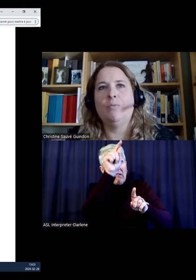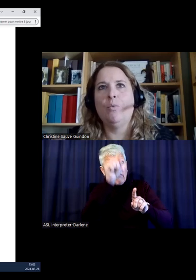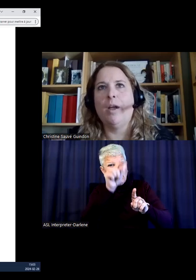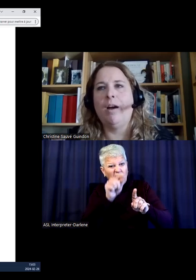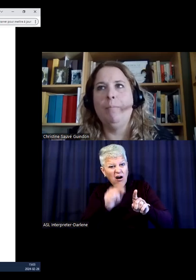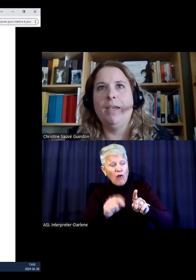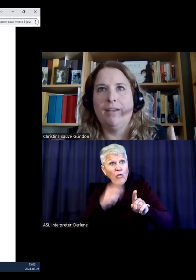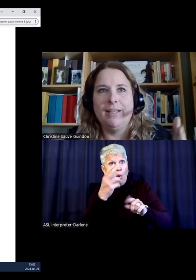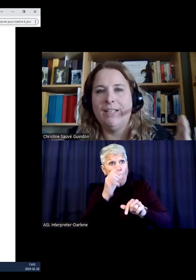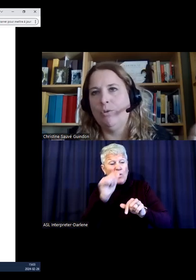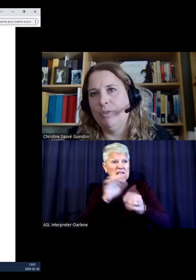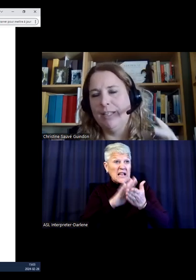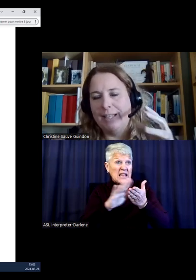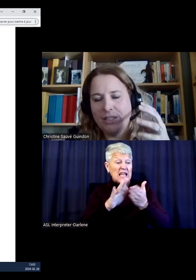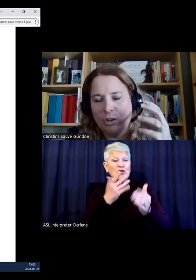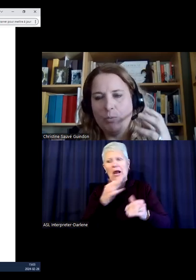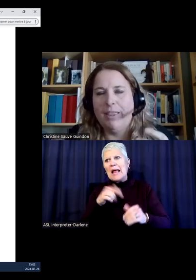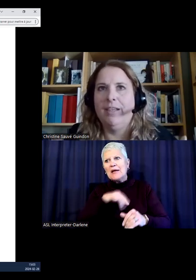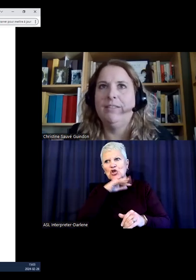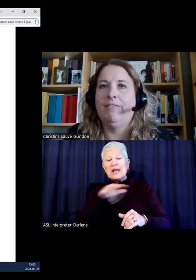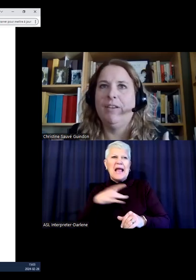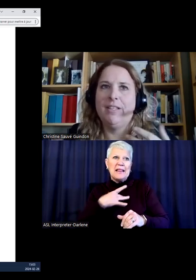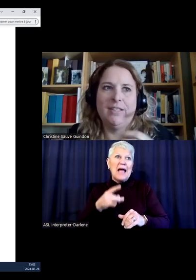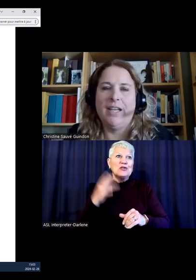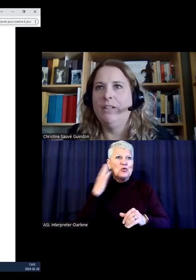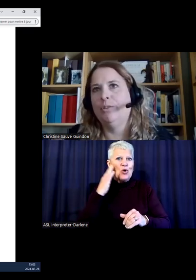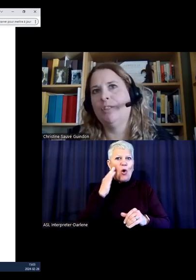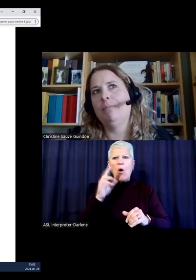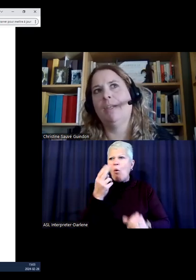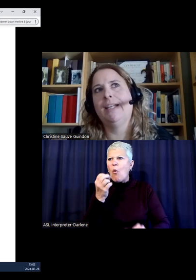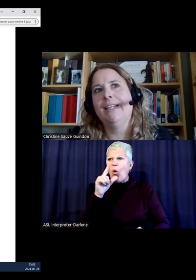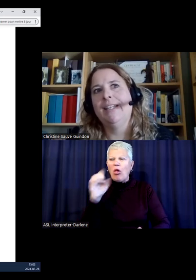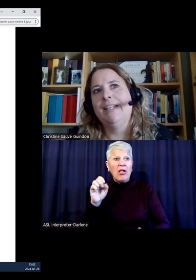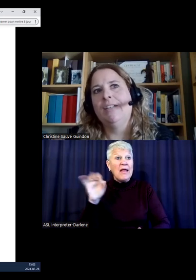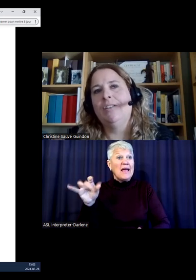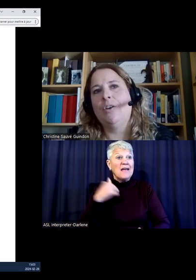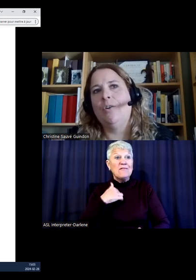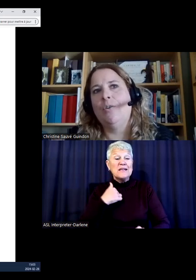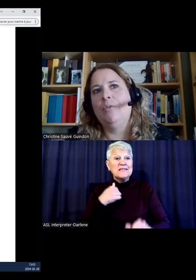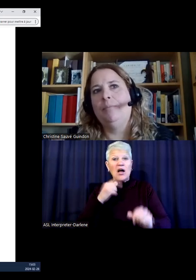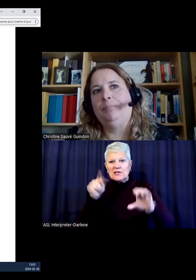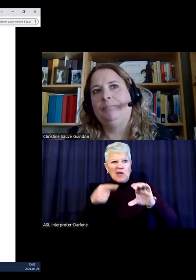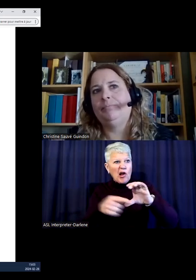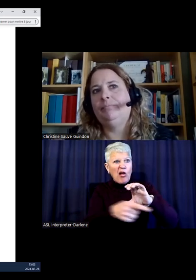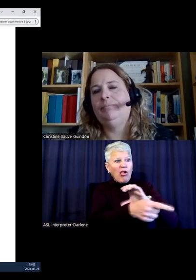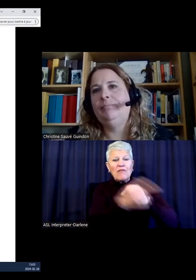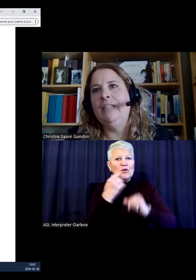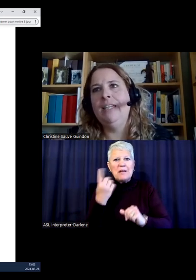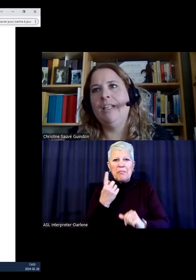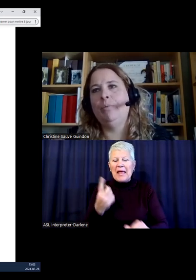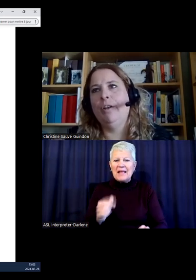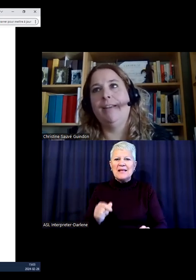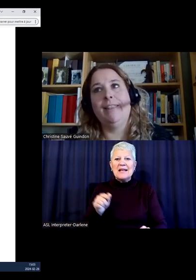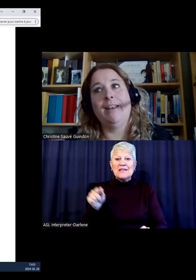And how big? He likes holes. He likes to know what things, if it's a tunnel or something. So